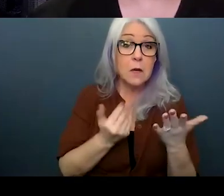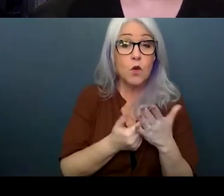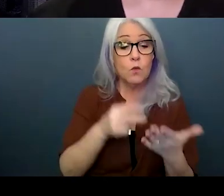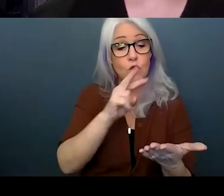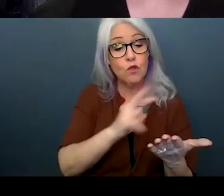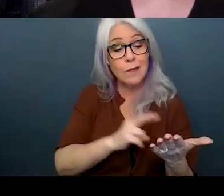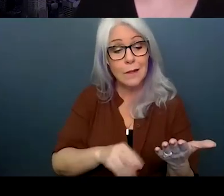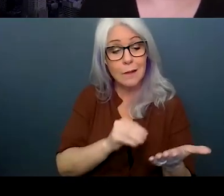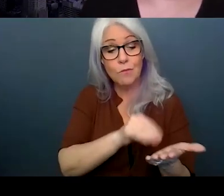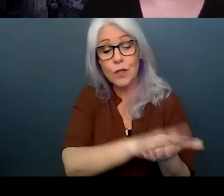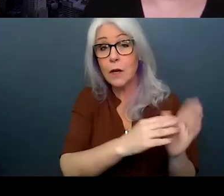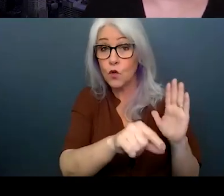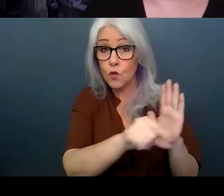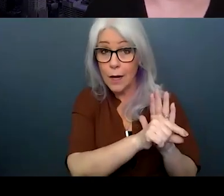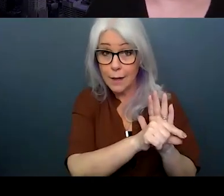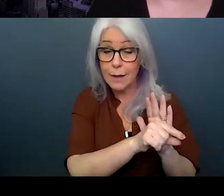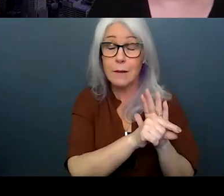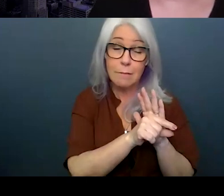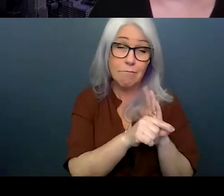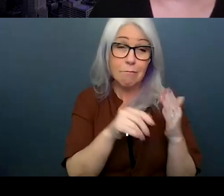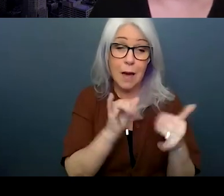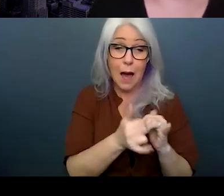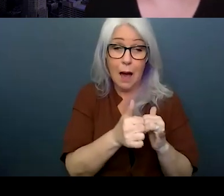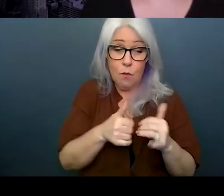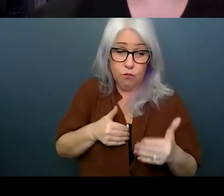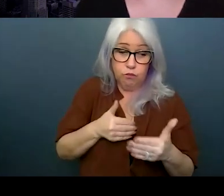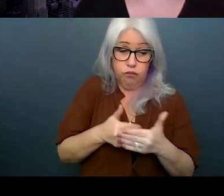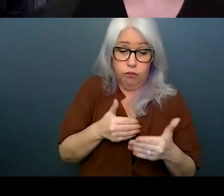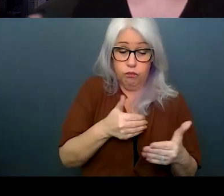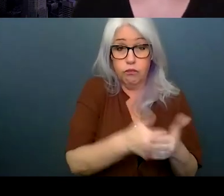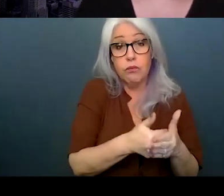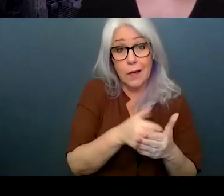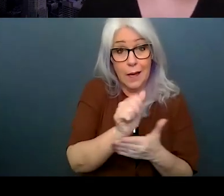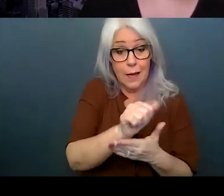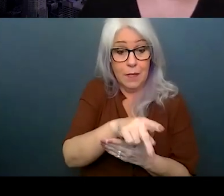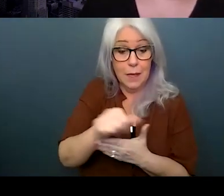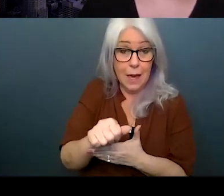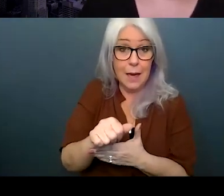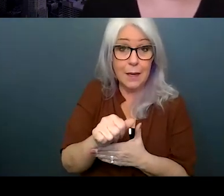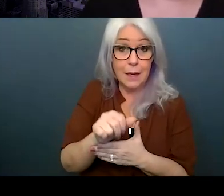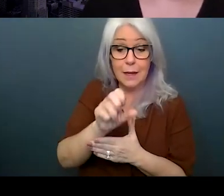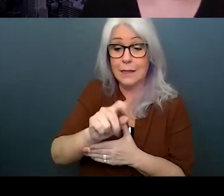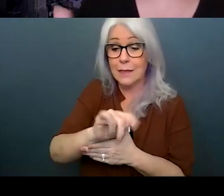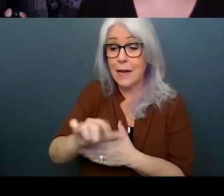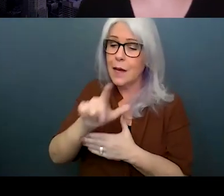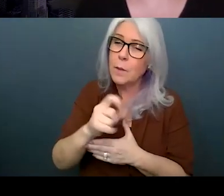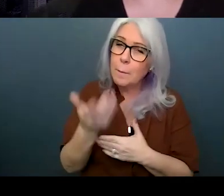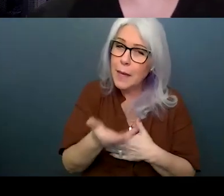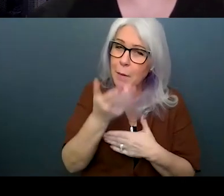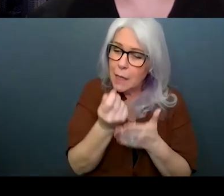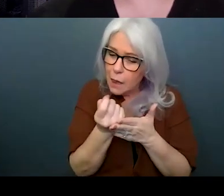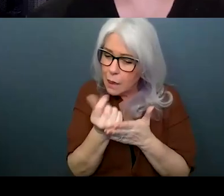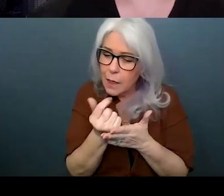based on how closely you adhered to APA style, you might be dinged a little bit, but you